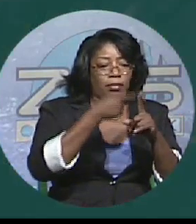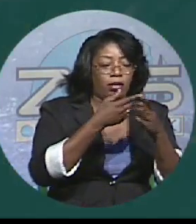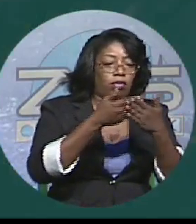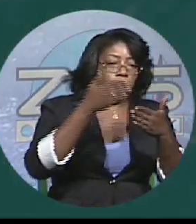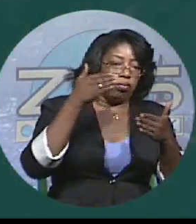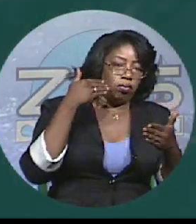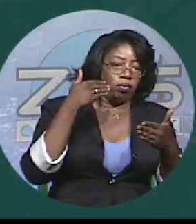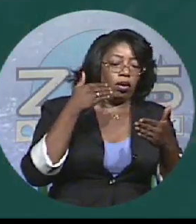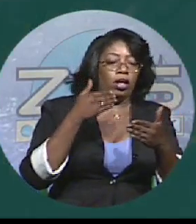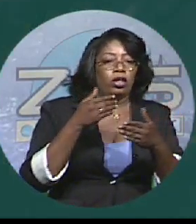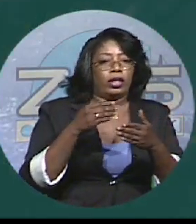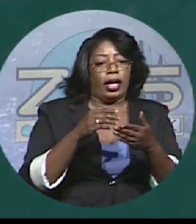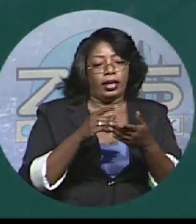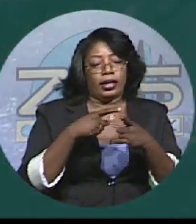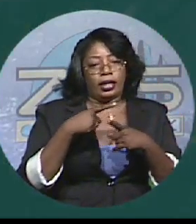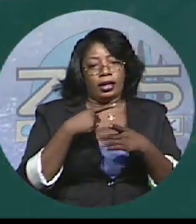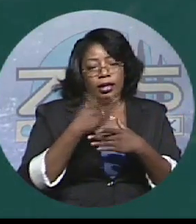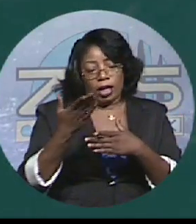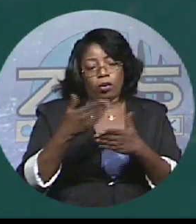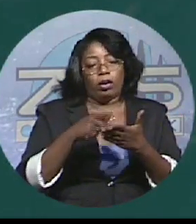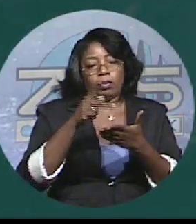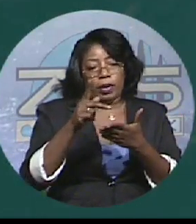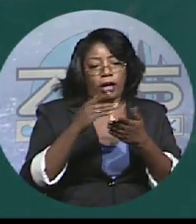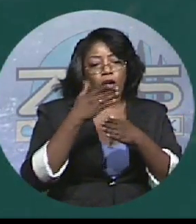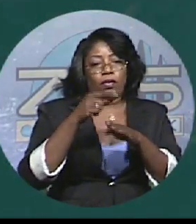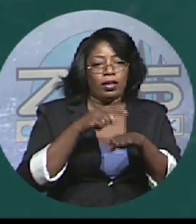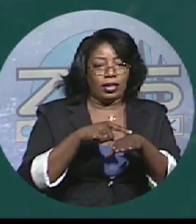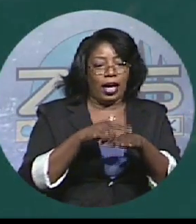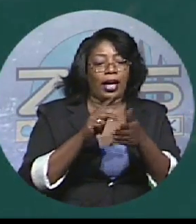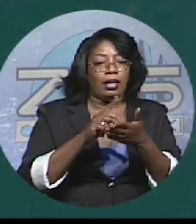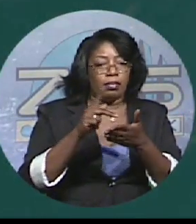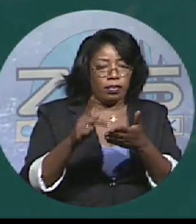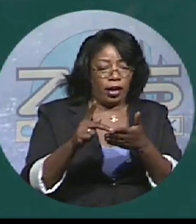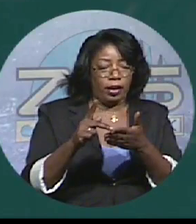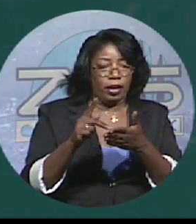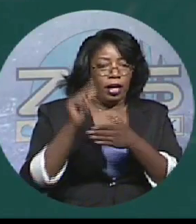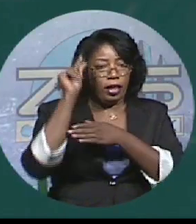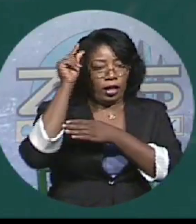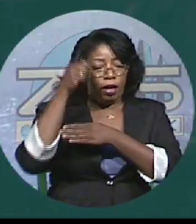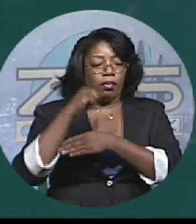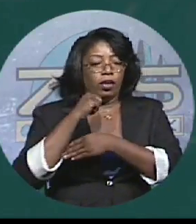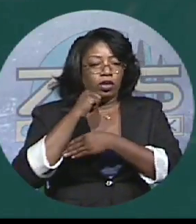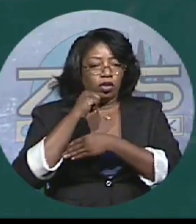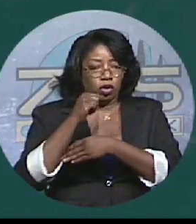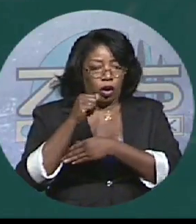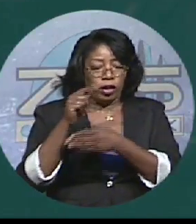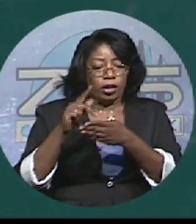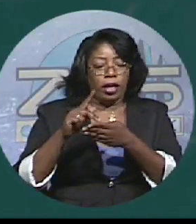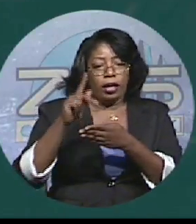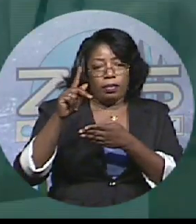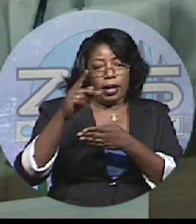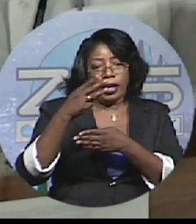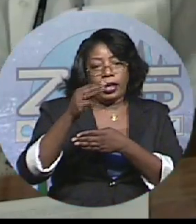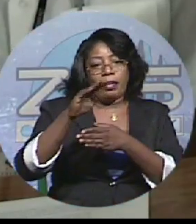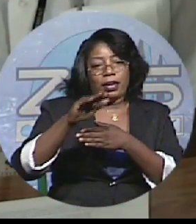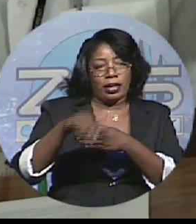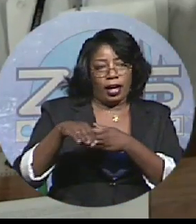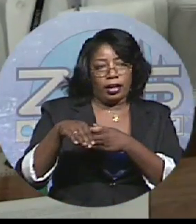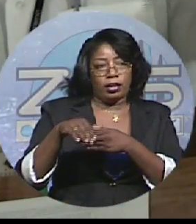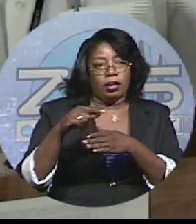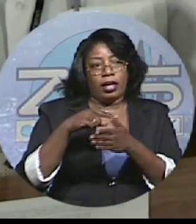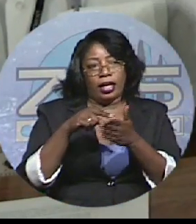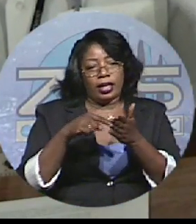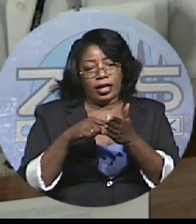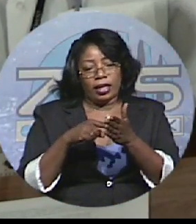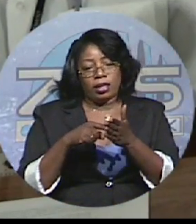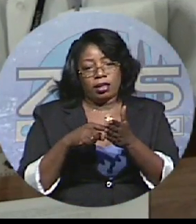prescribes overtime would be paid no later than the month after it has been earned, government has not been living up to its promises. This has prompted